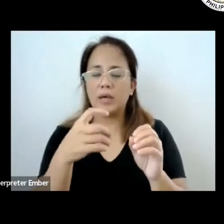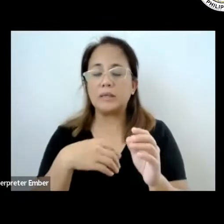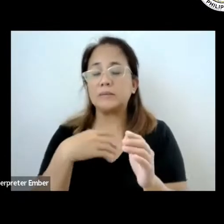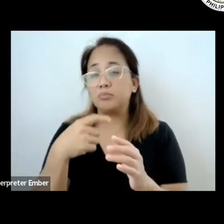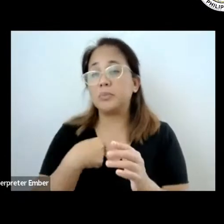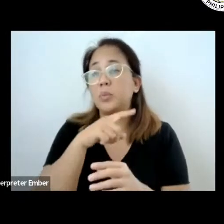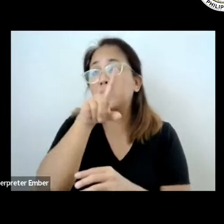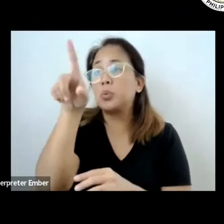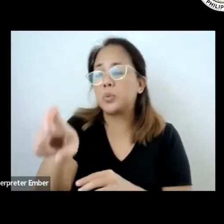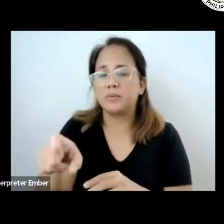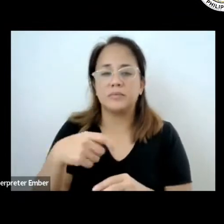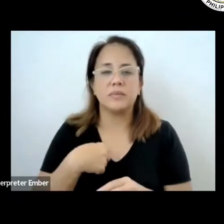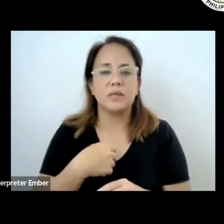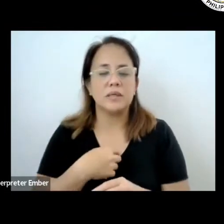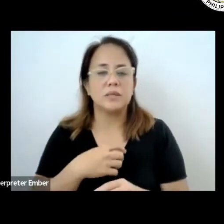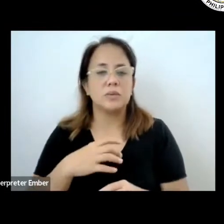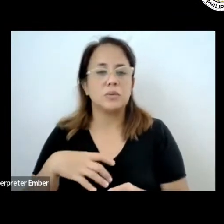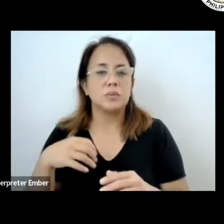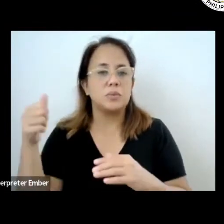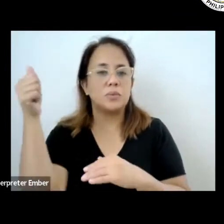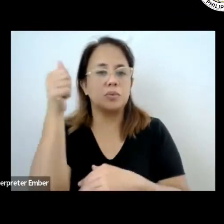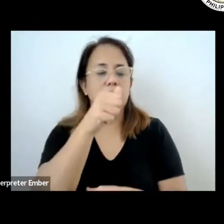Chairman Marco? Yeah, I have some